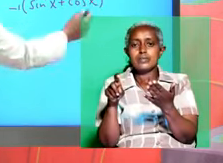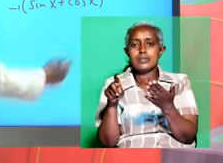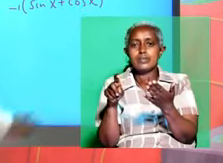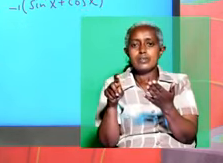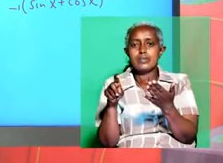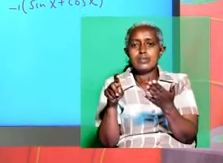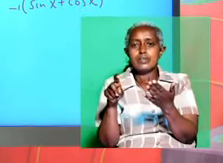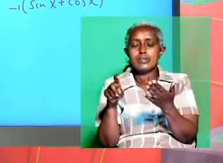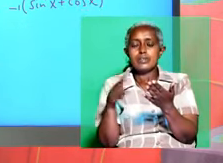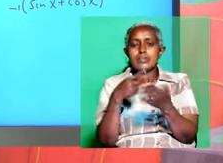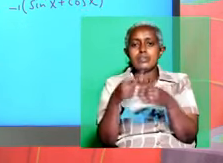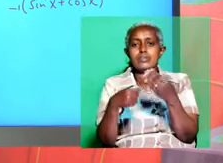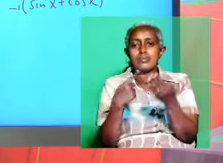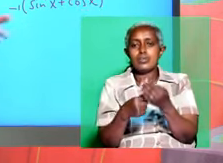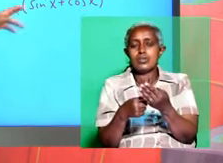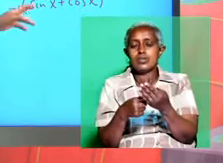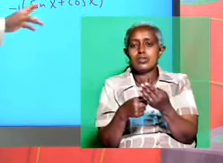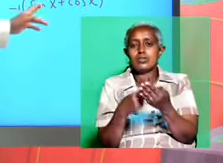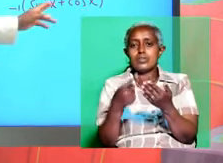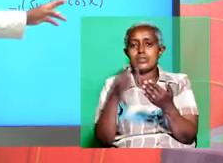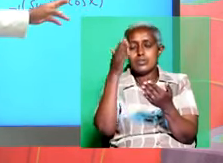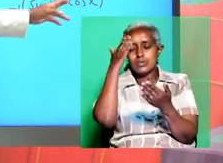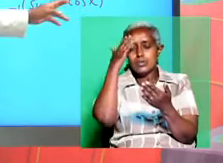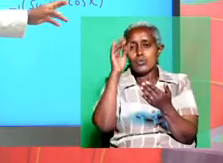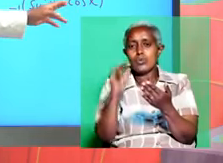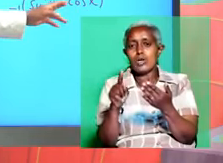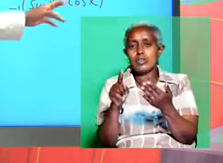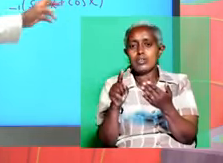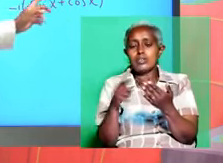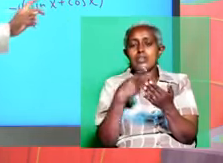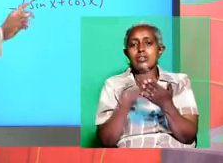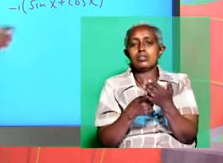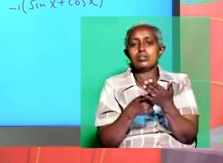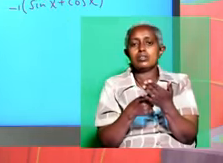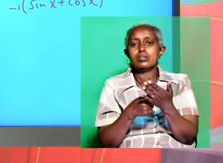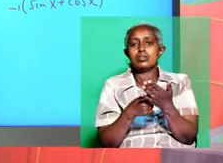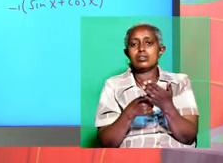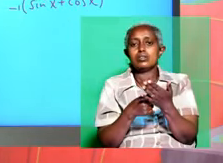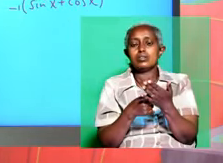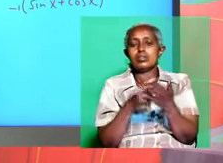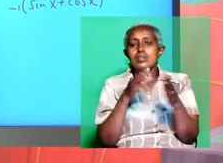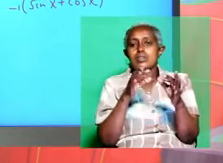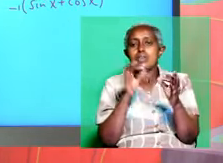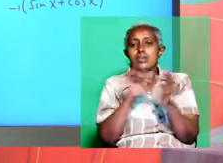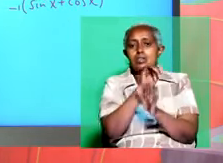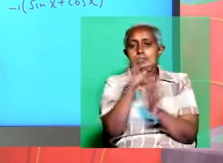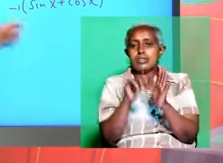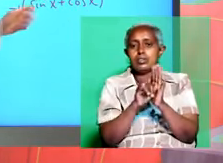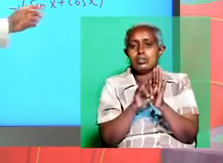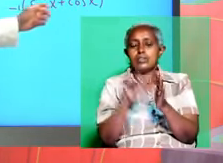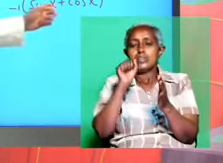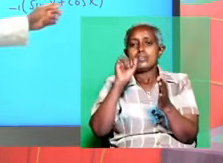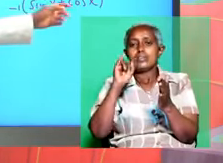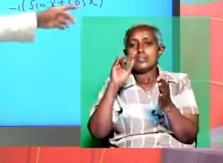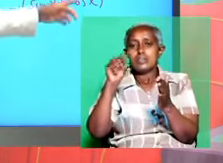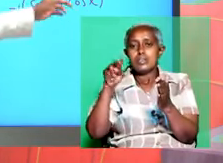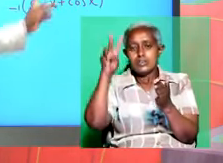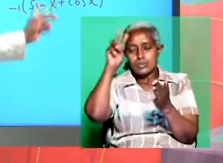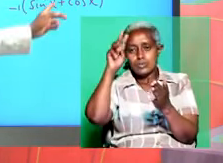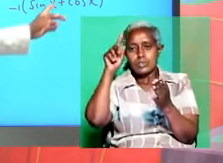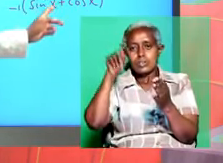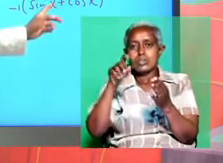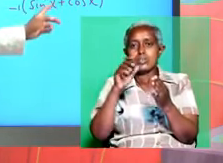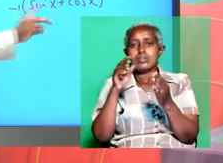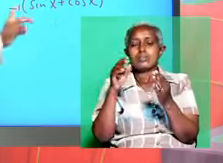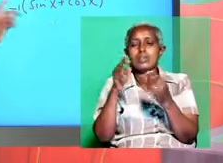x. Therefore, you know this one. This is using trigonometric identity. Sine squared x plus cos squared